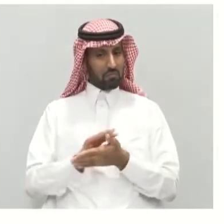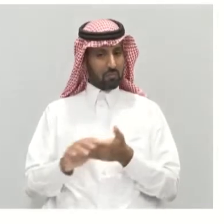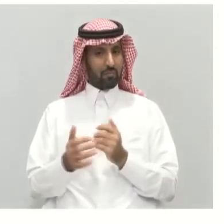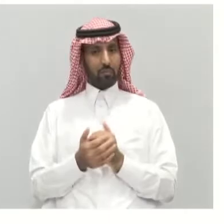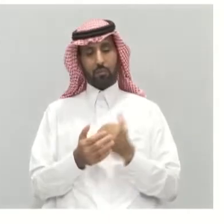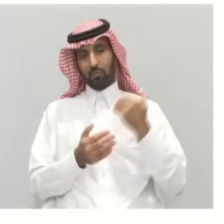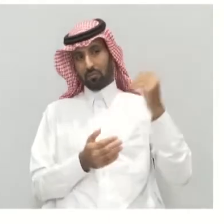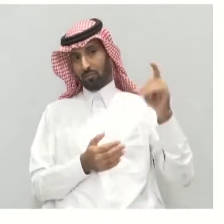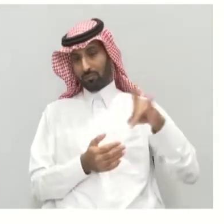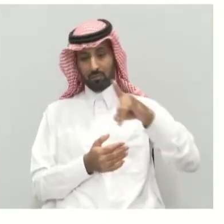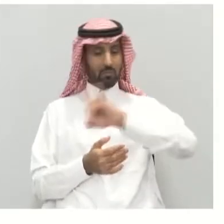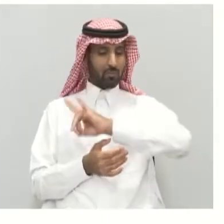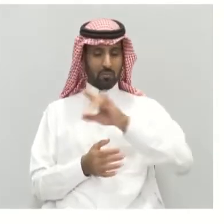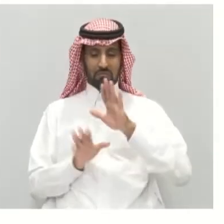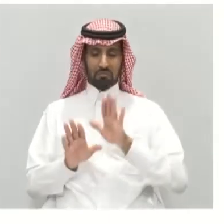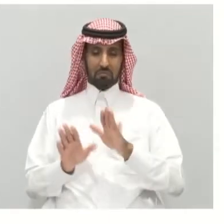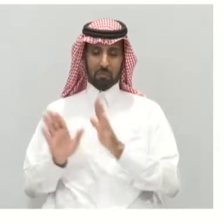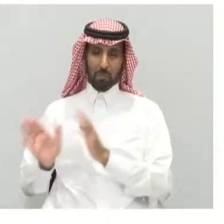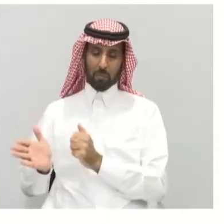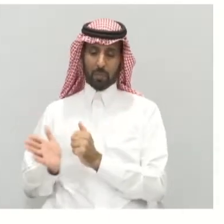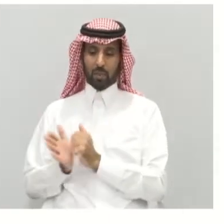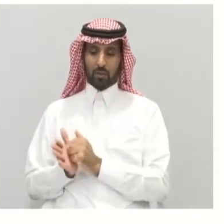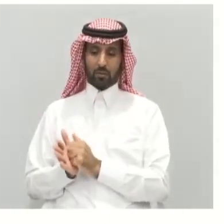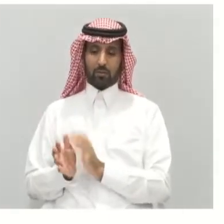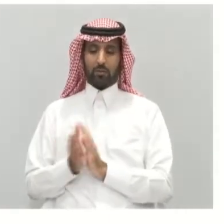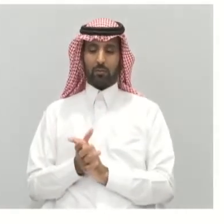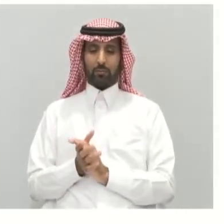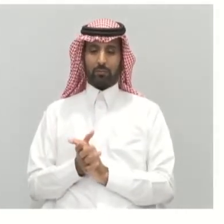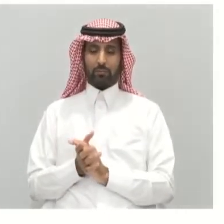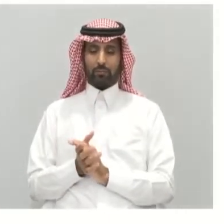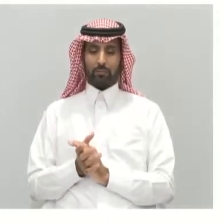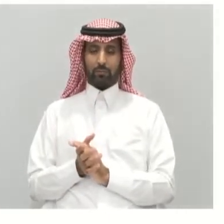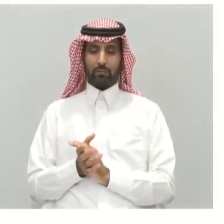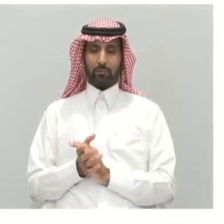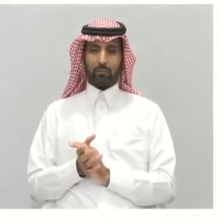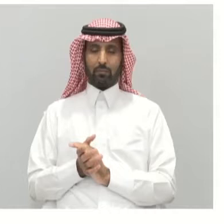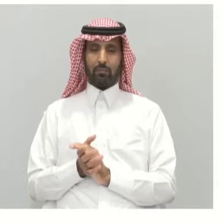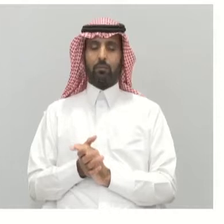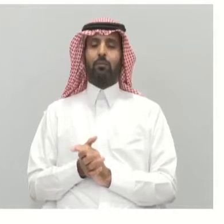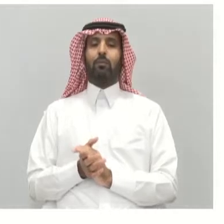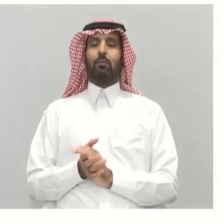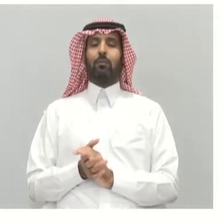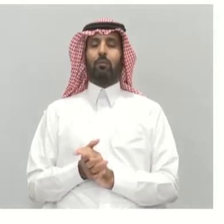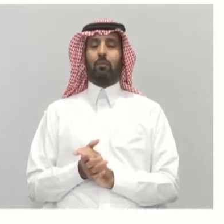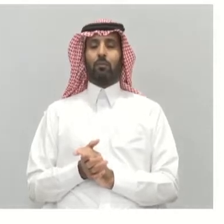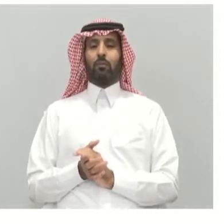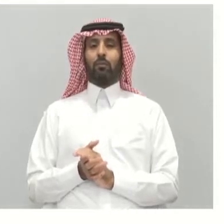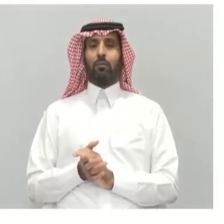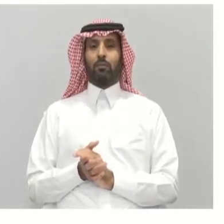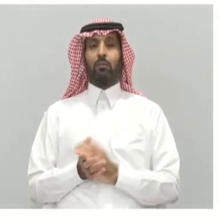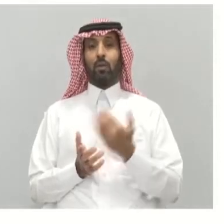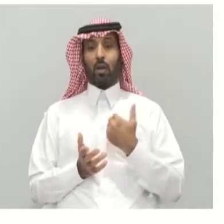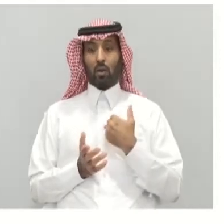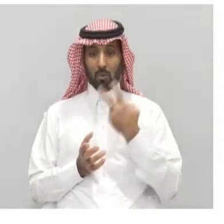summer, okay? Last summer. So I know which summer you didn't go on vacation. I